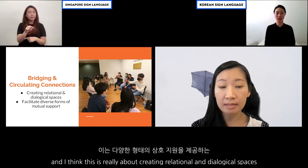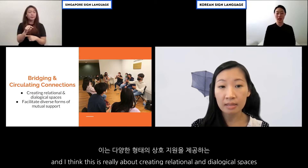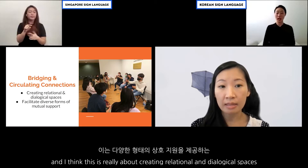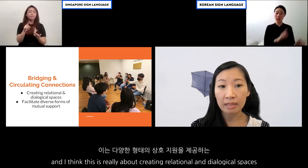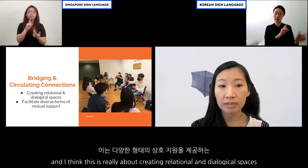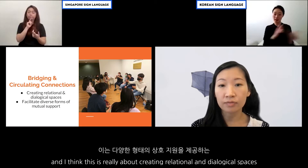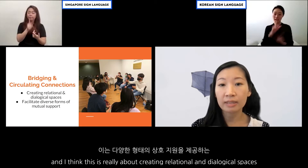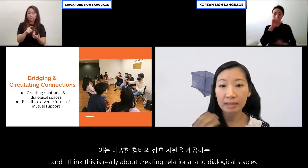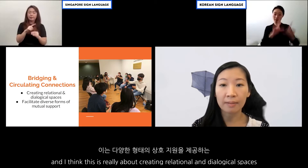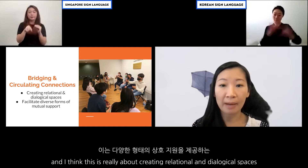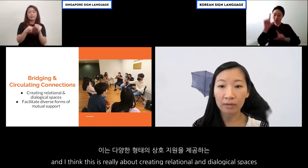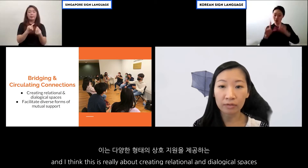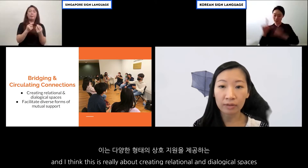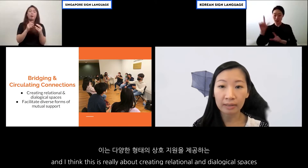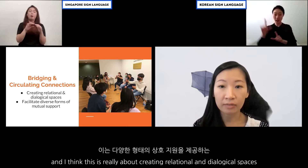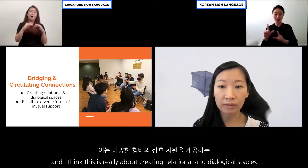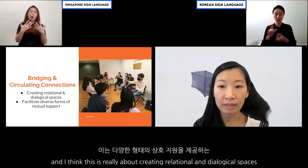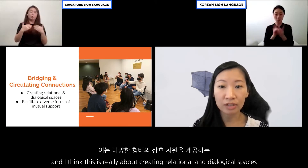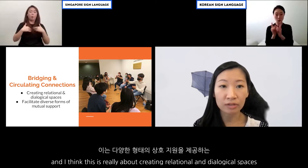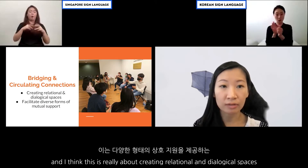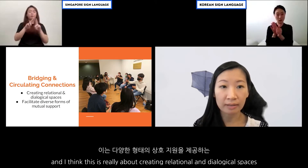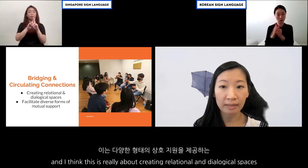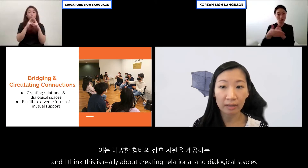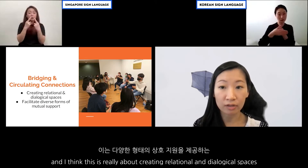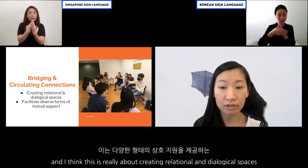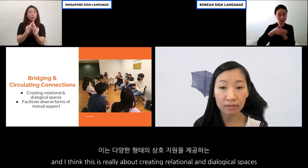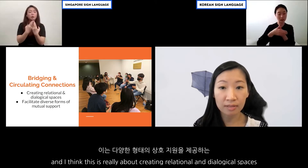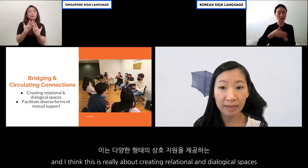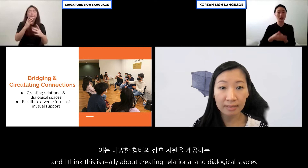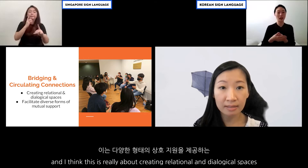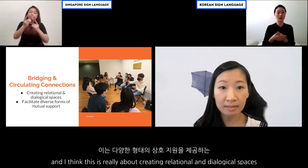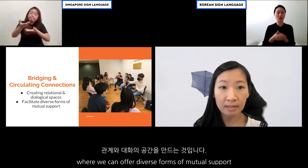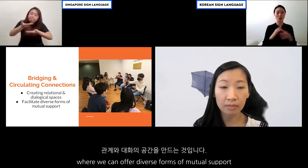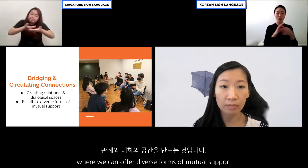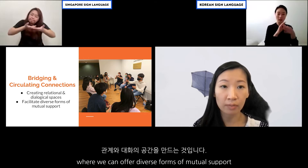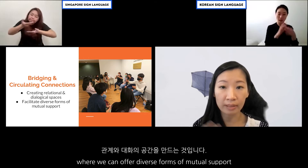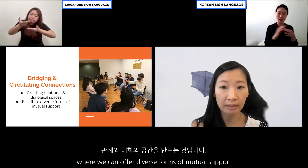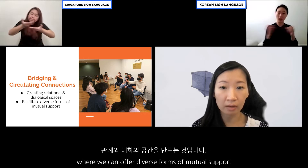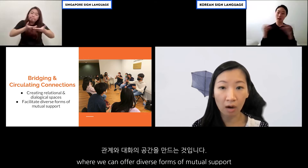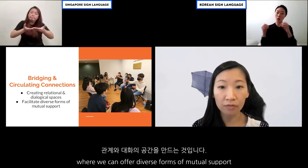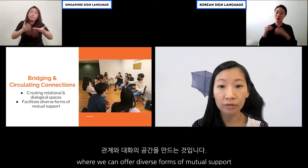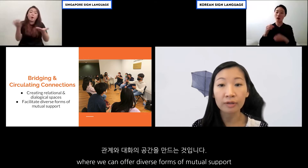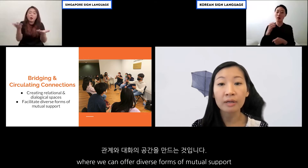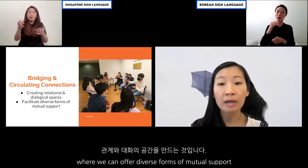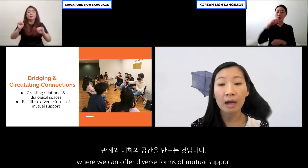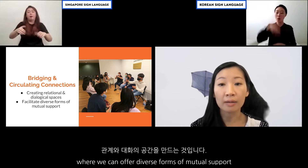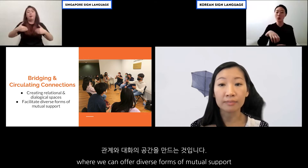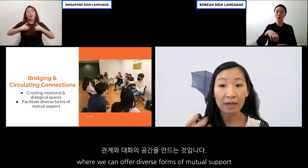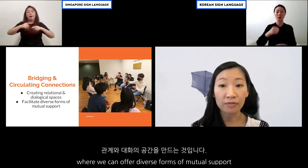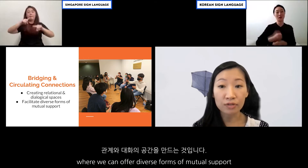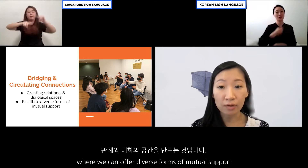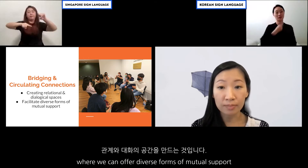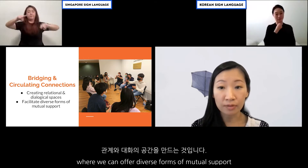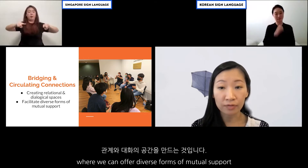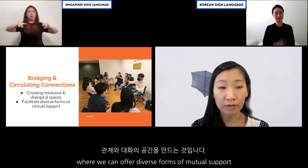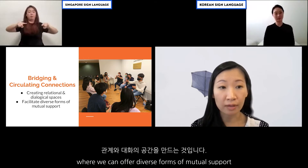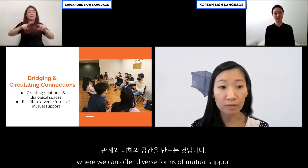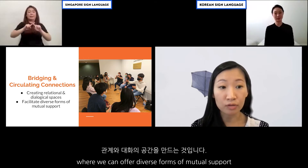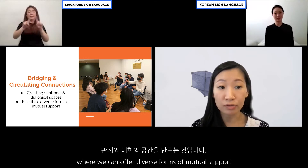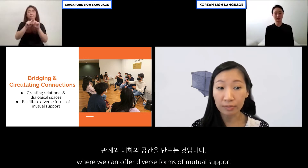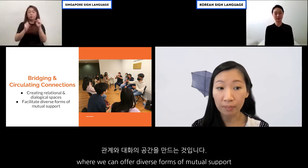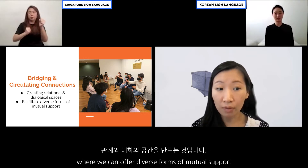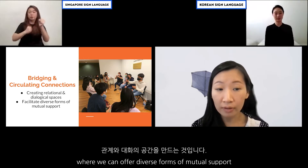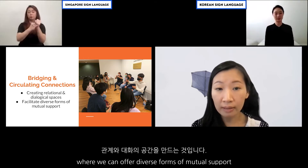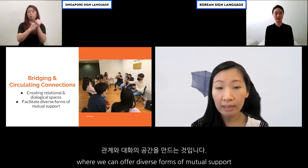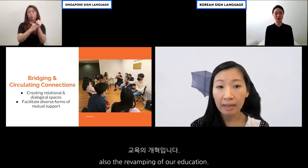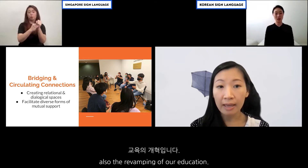this is really about creating relational and dialogical spaces where we can offer diverse forms of